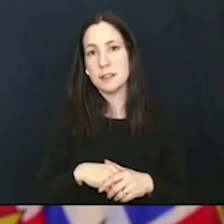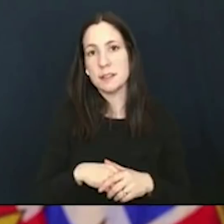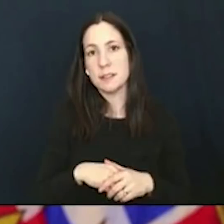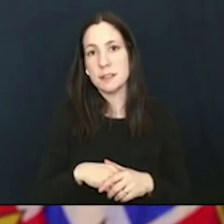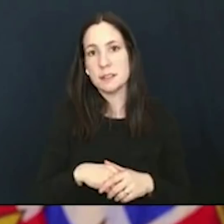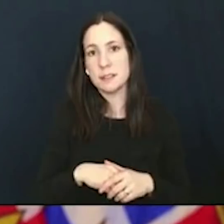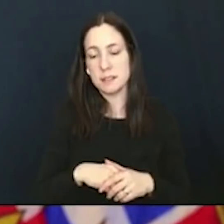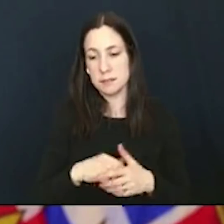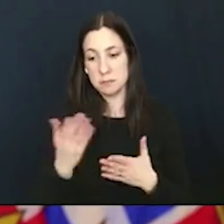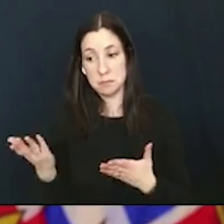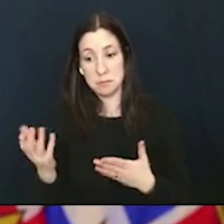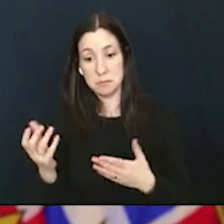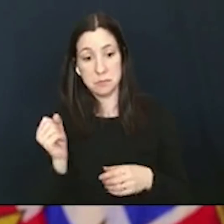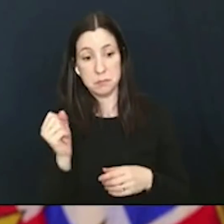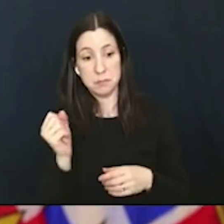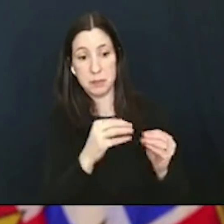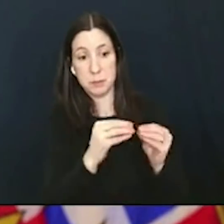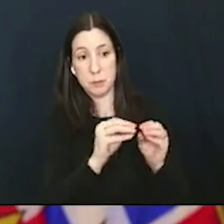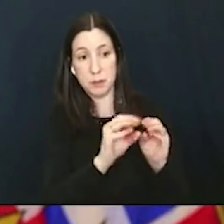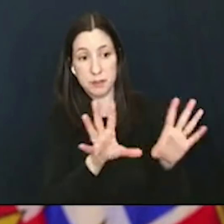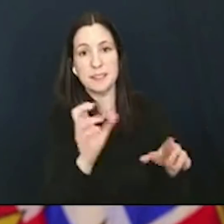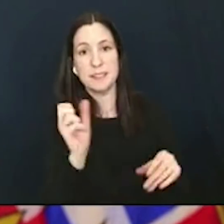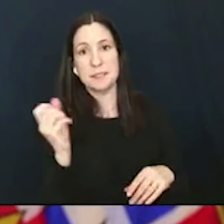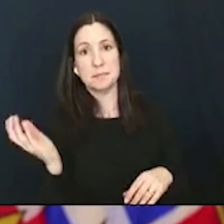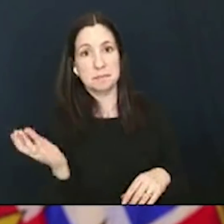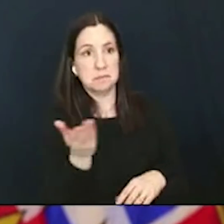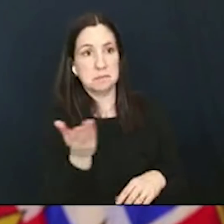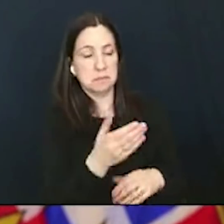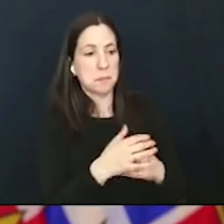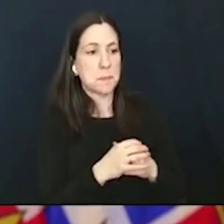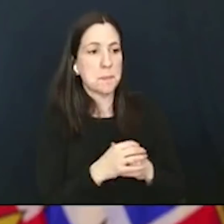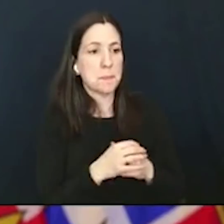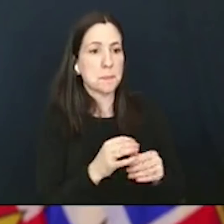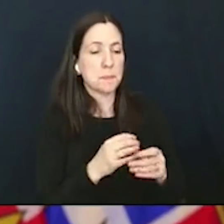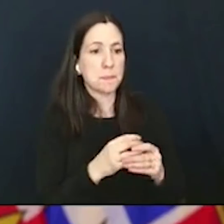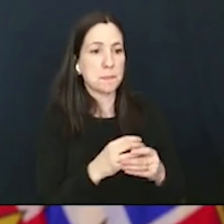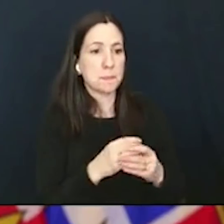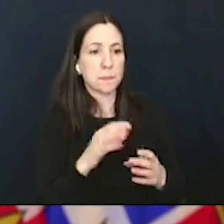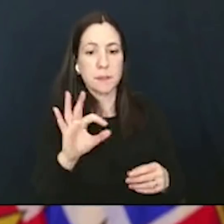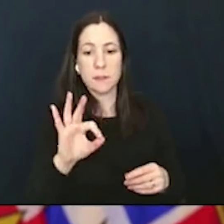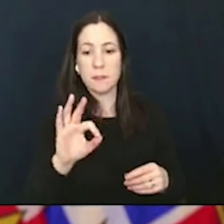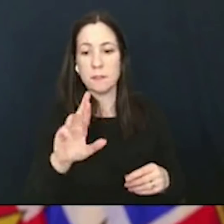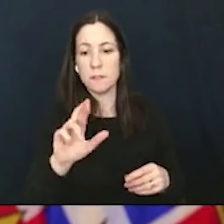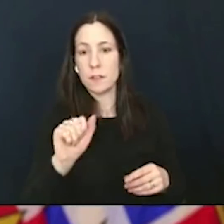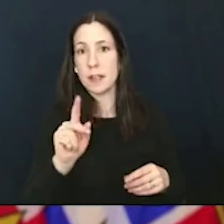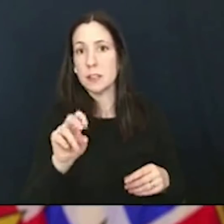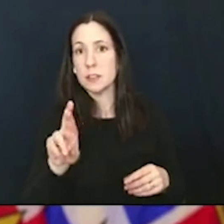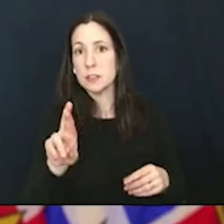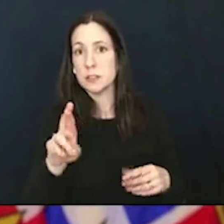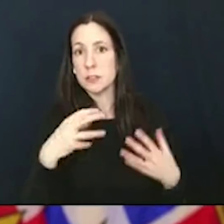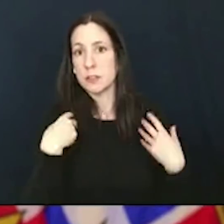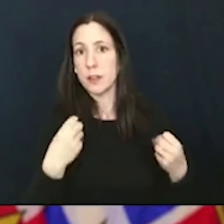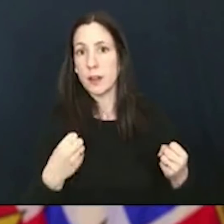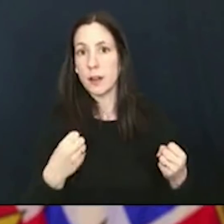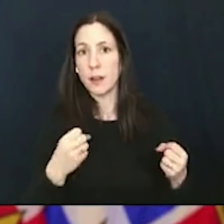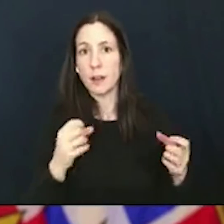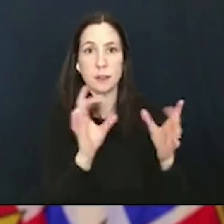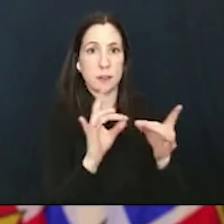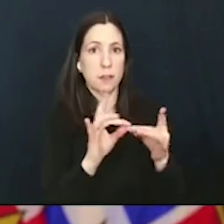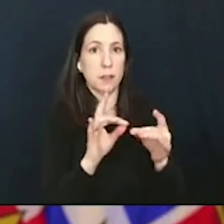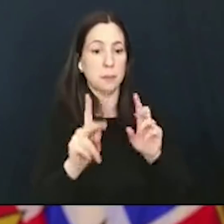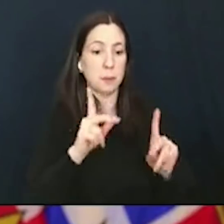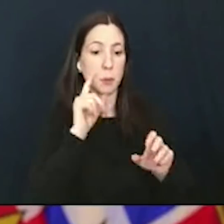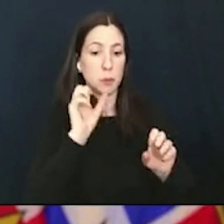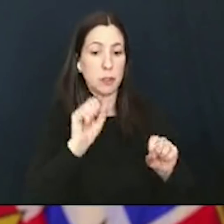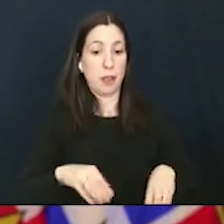Vaughn, do you have a follow-up? Yes, please. Fraser Health is also saying, and you referred to recruiting people as